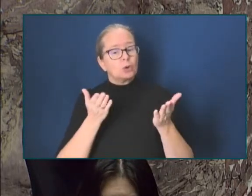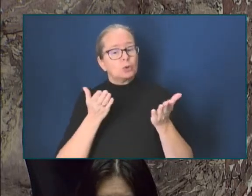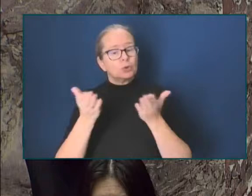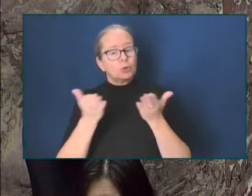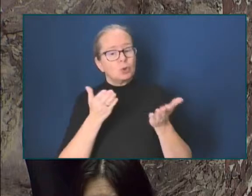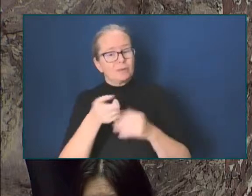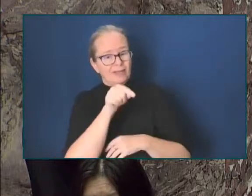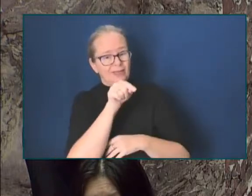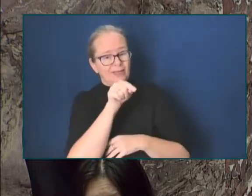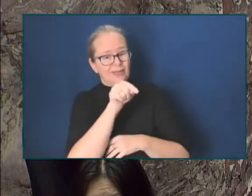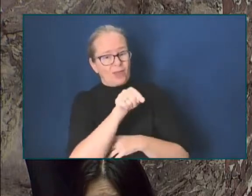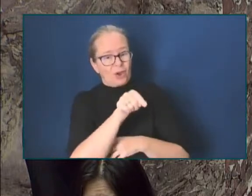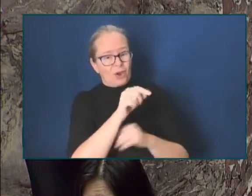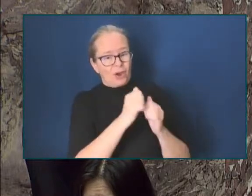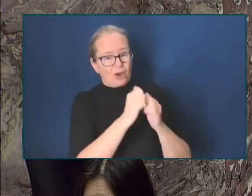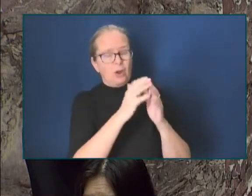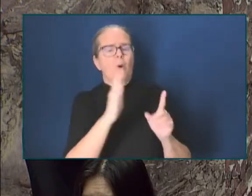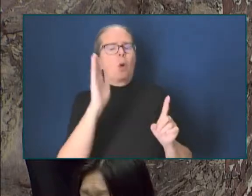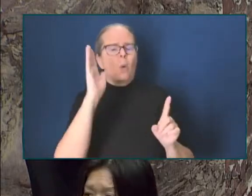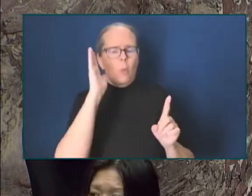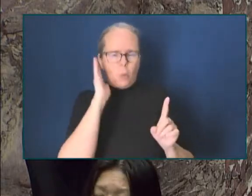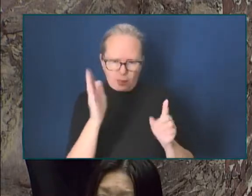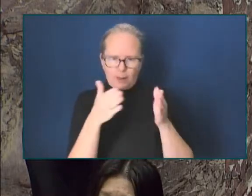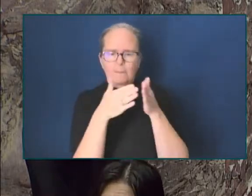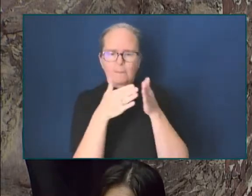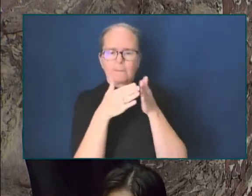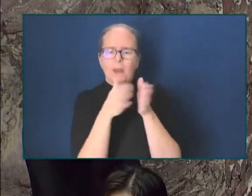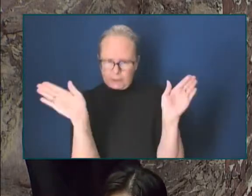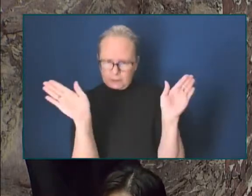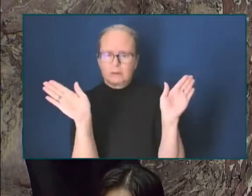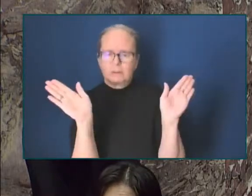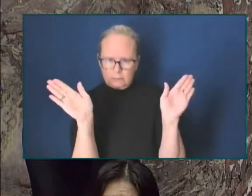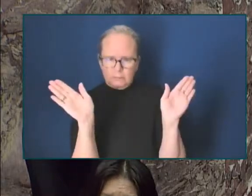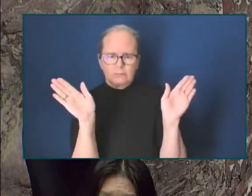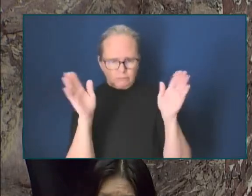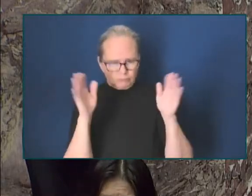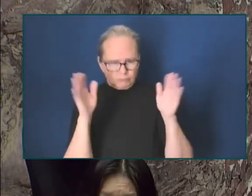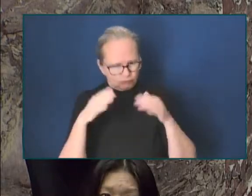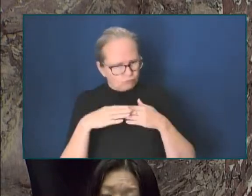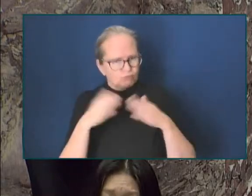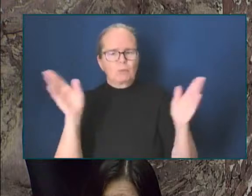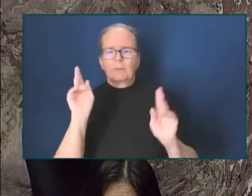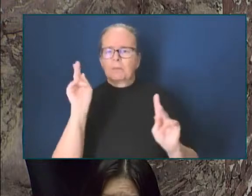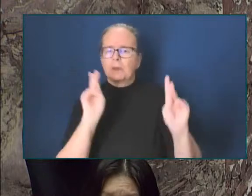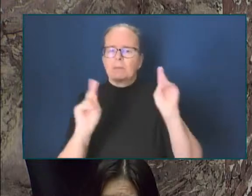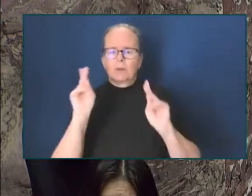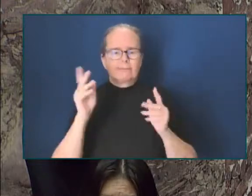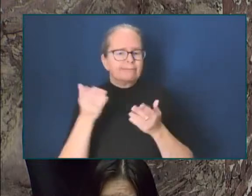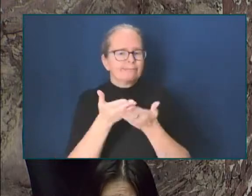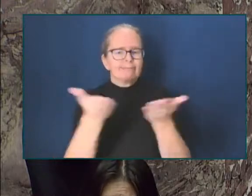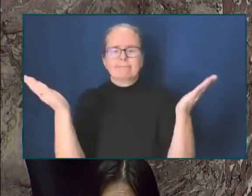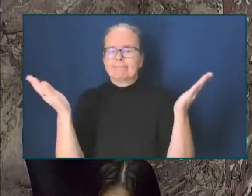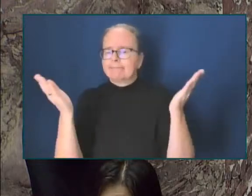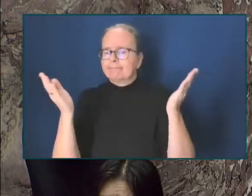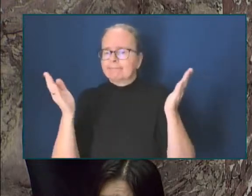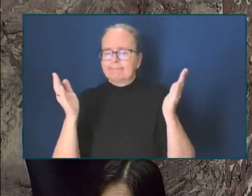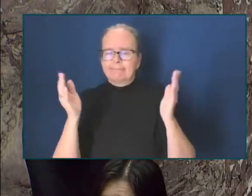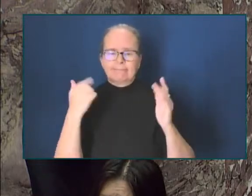to continue to make those kind of investments to ensure that there's care everywhere in the province, not just in urban